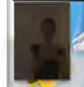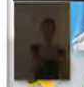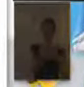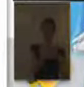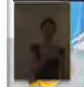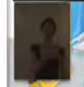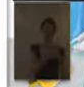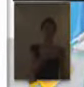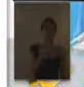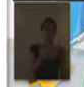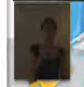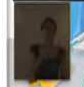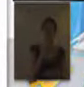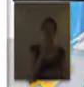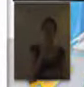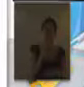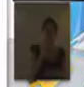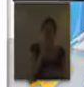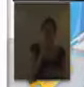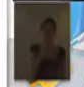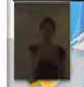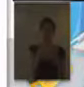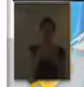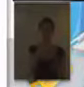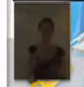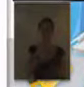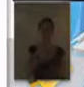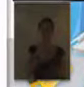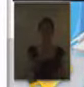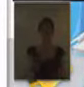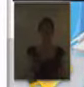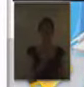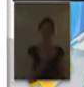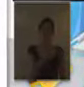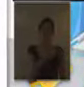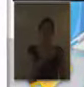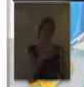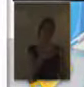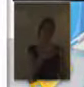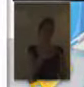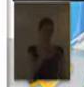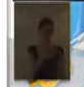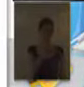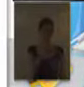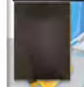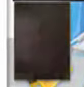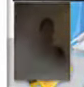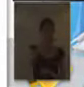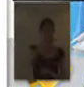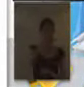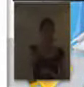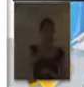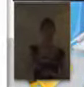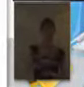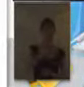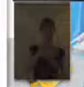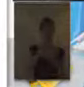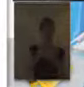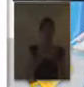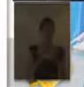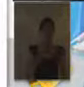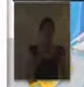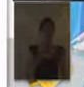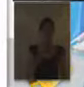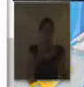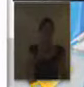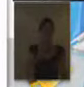And according to its status, you'd be able to activate one option or another. For example, in the case of a light, you could offer the user the